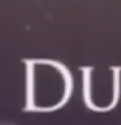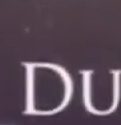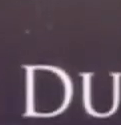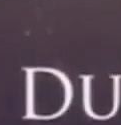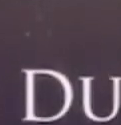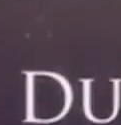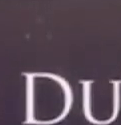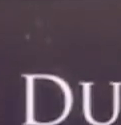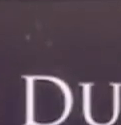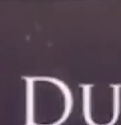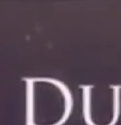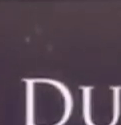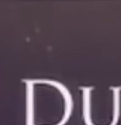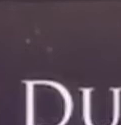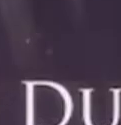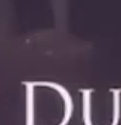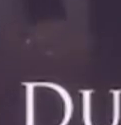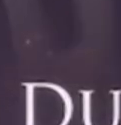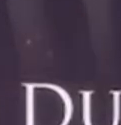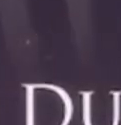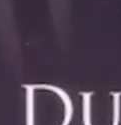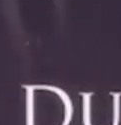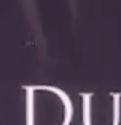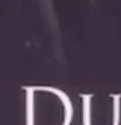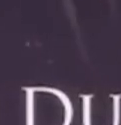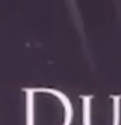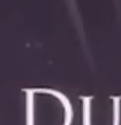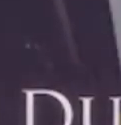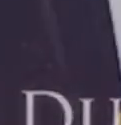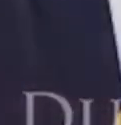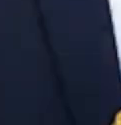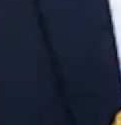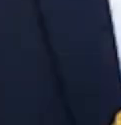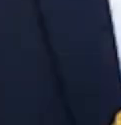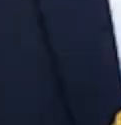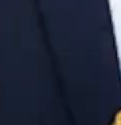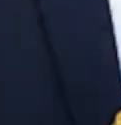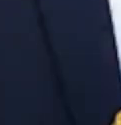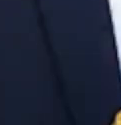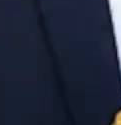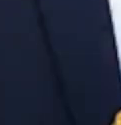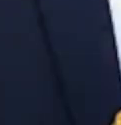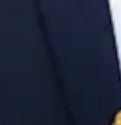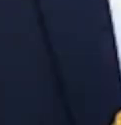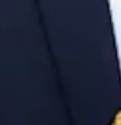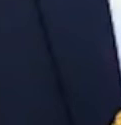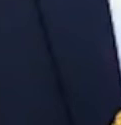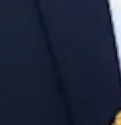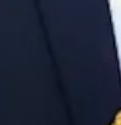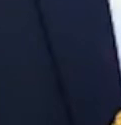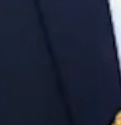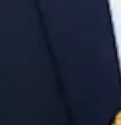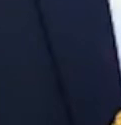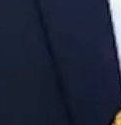Cambridge on this, their first visit to the country. Our coverage starts Thursday, March 24th at 4 p.m. and